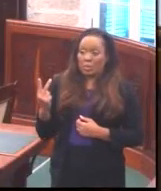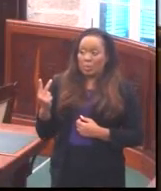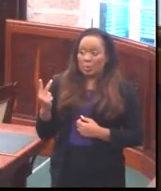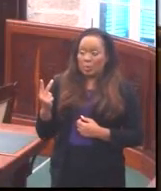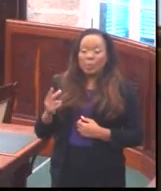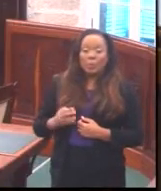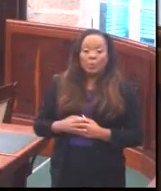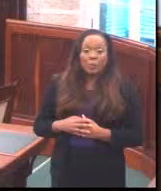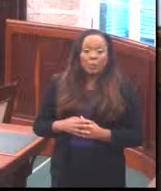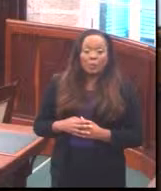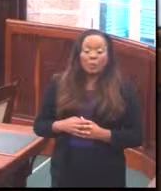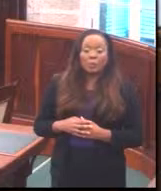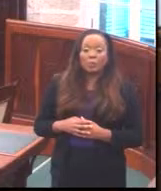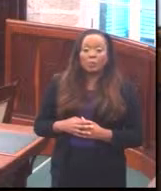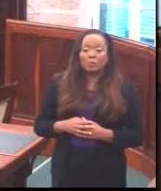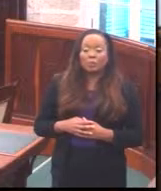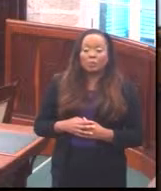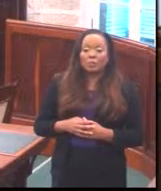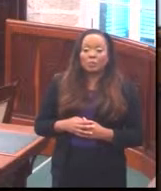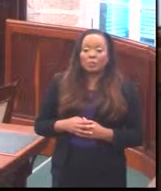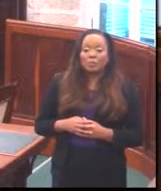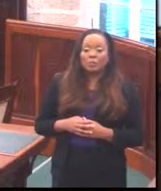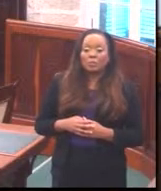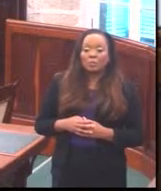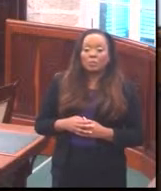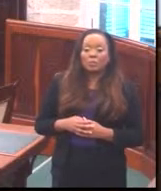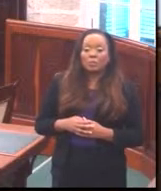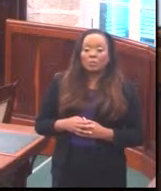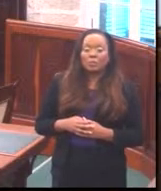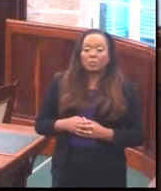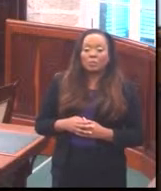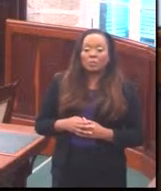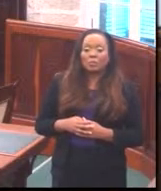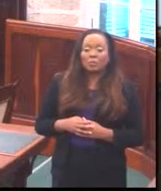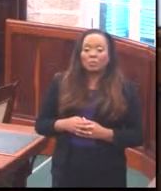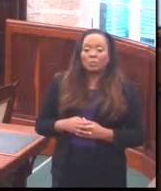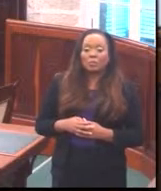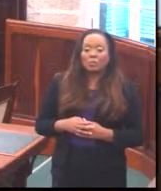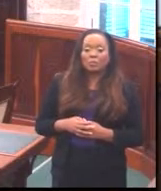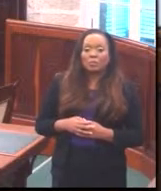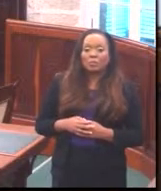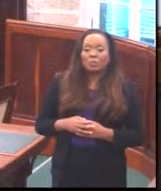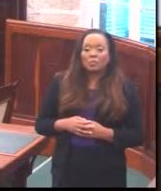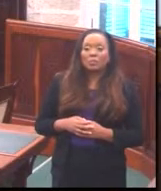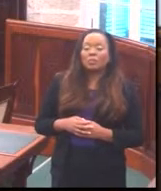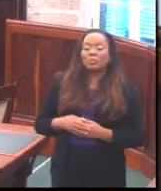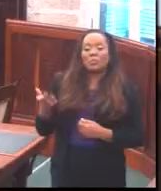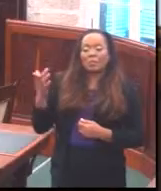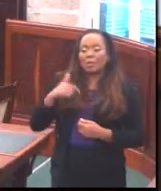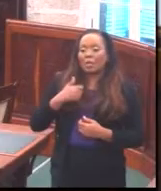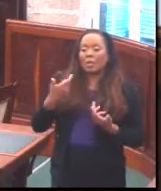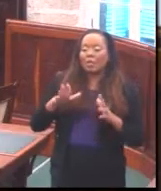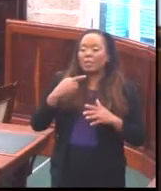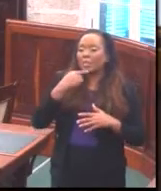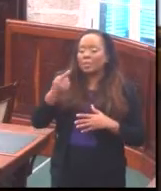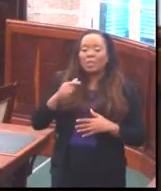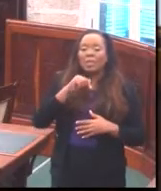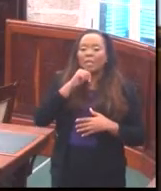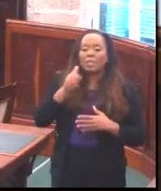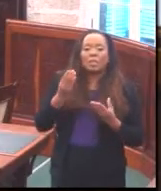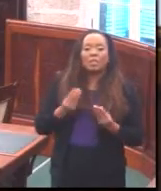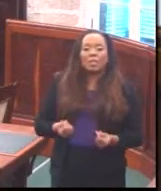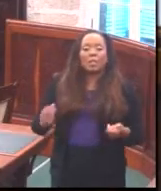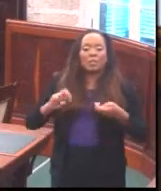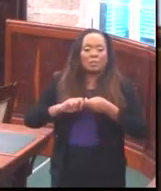We're off 5B, having told you, sir, that it does not solve the problem entirely. So let's go to